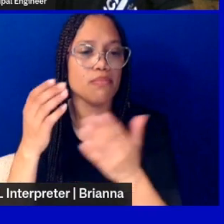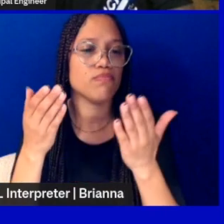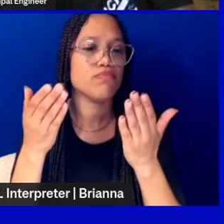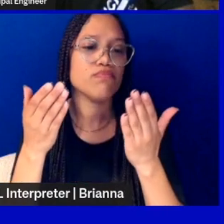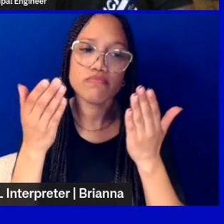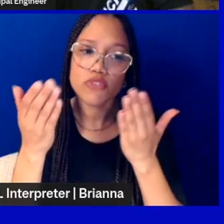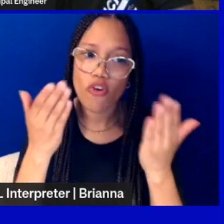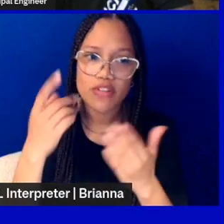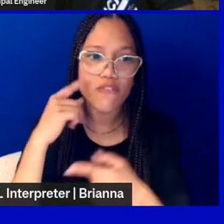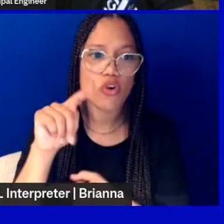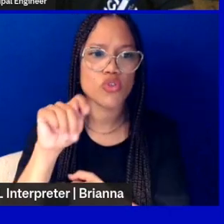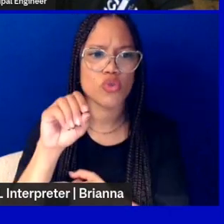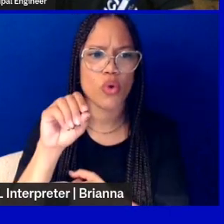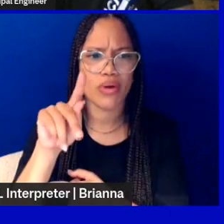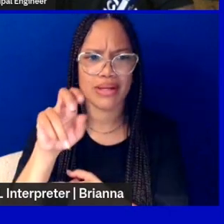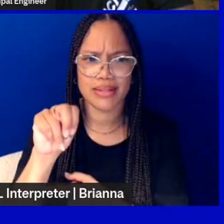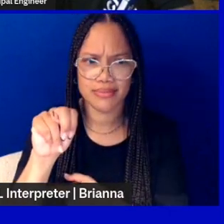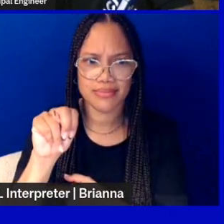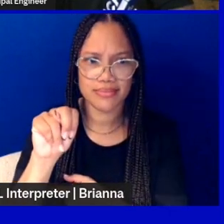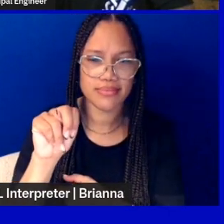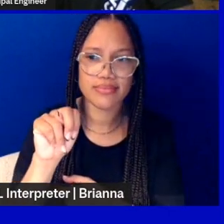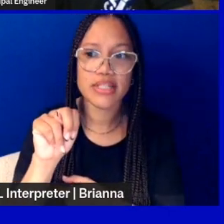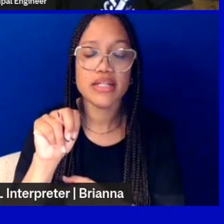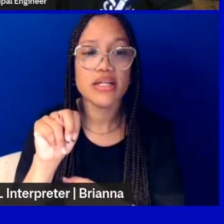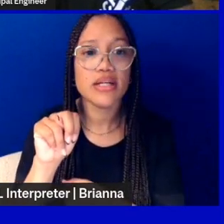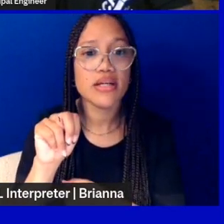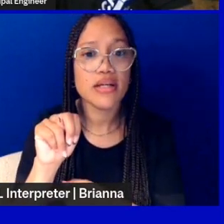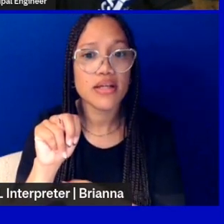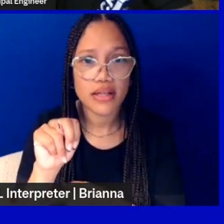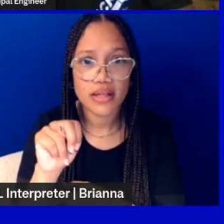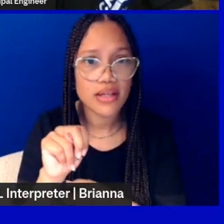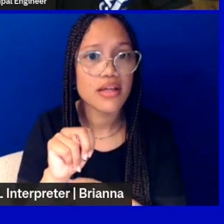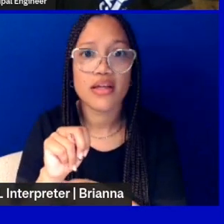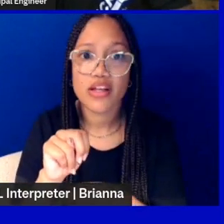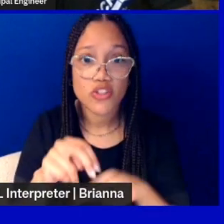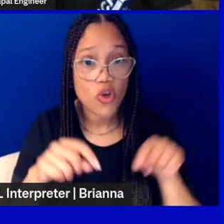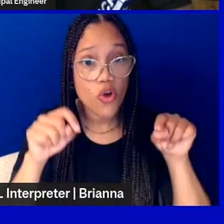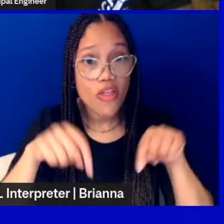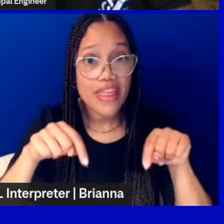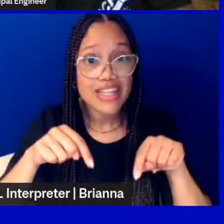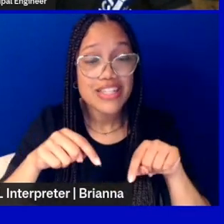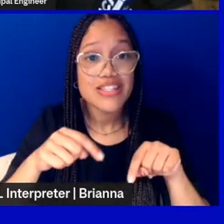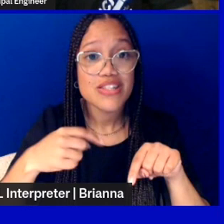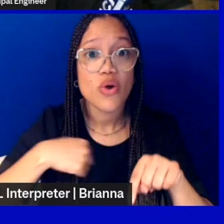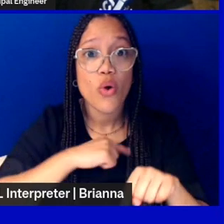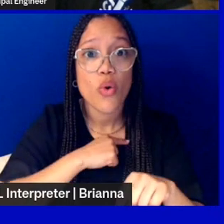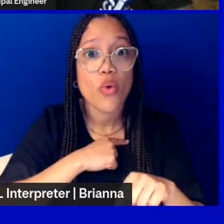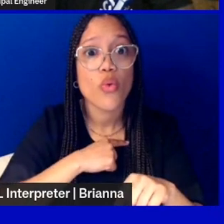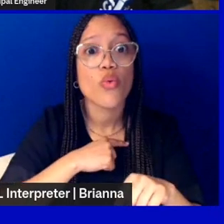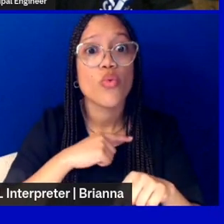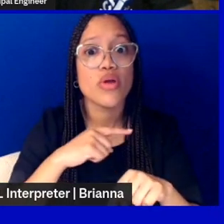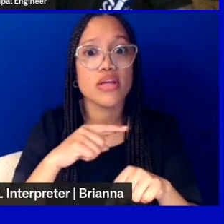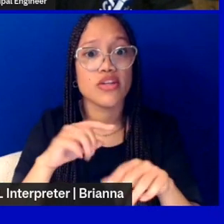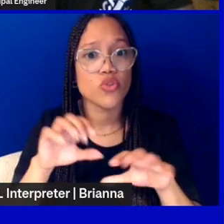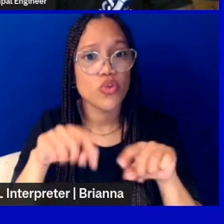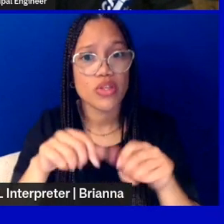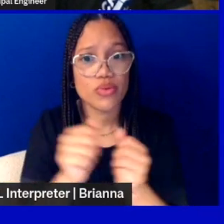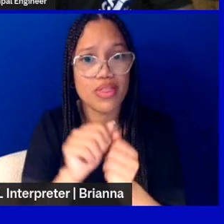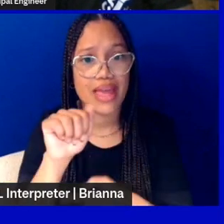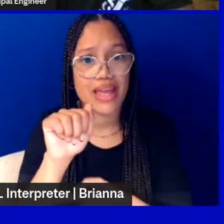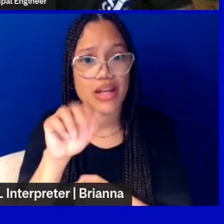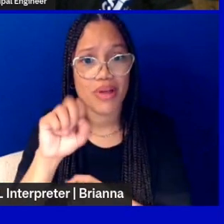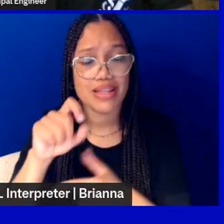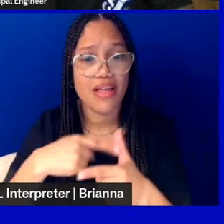that, we have we have to run this command, which is Vault secrets enabled AWS, and then configure